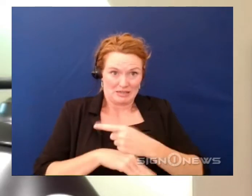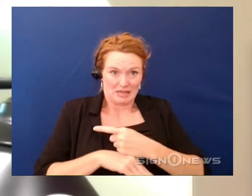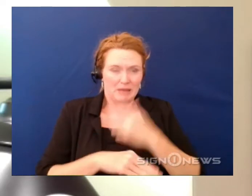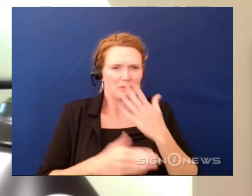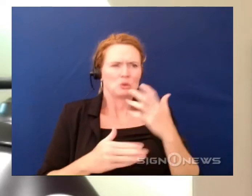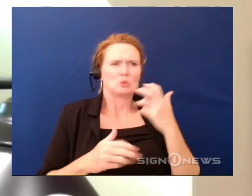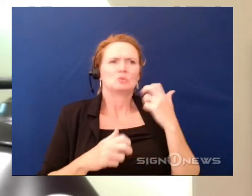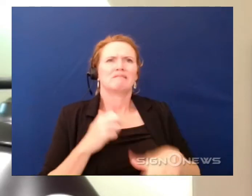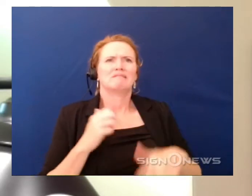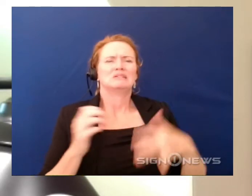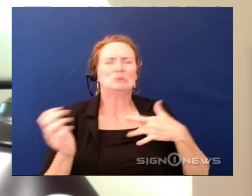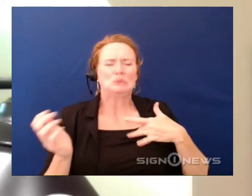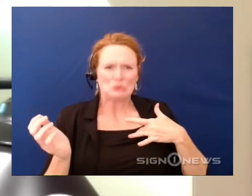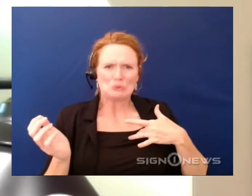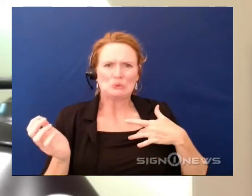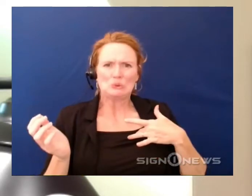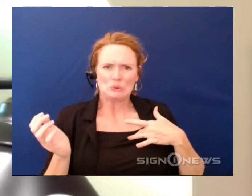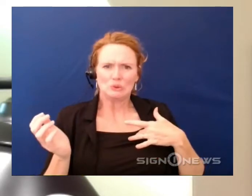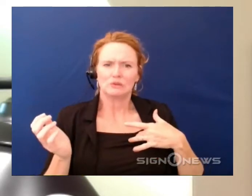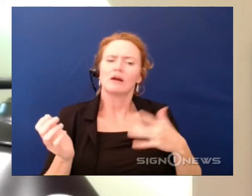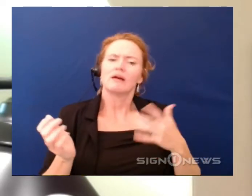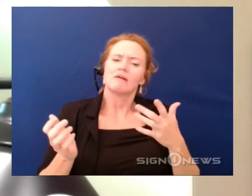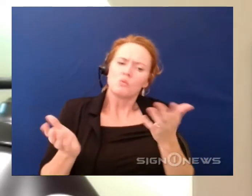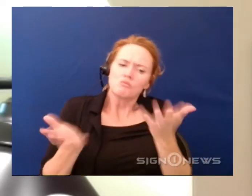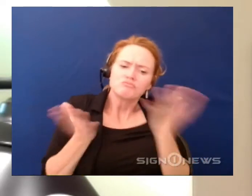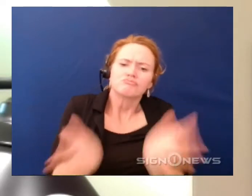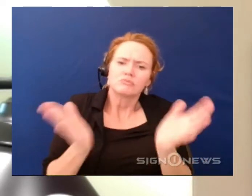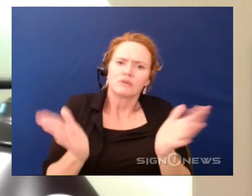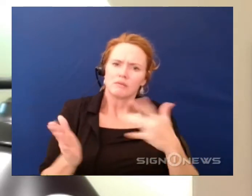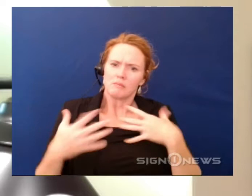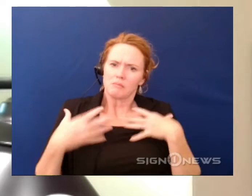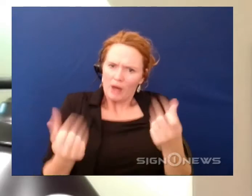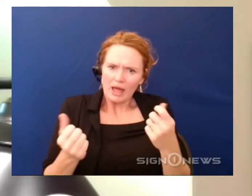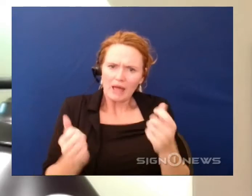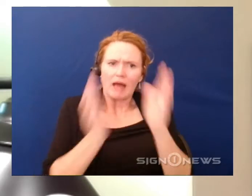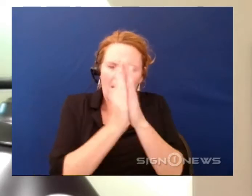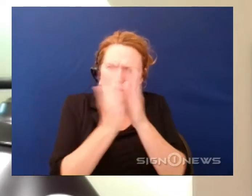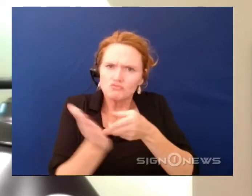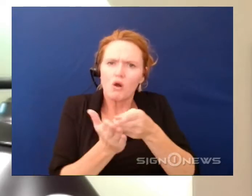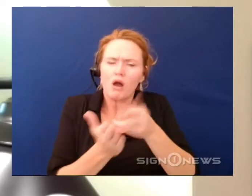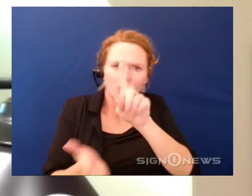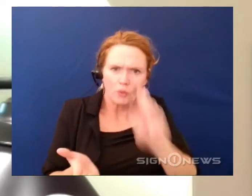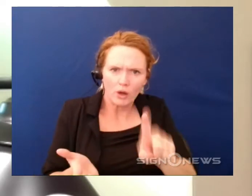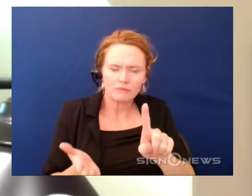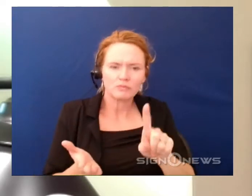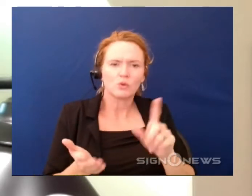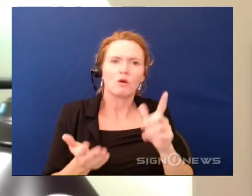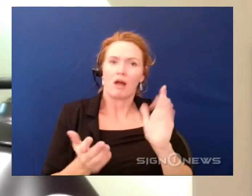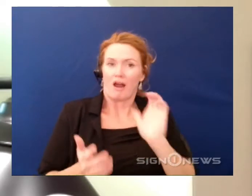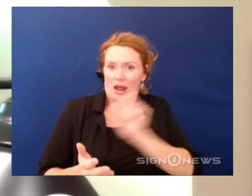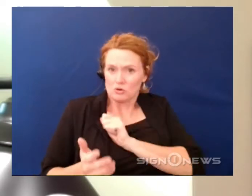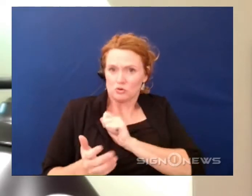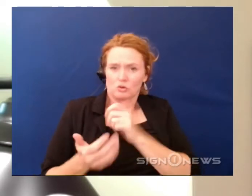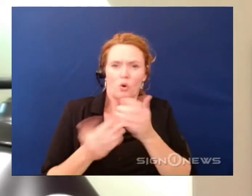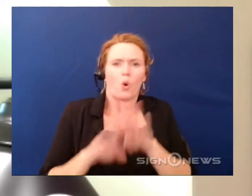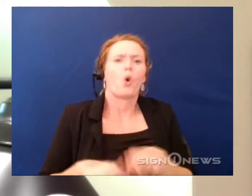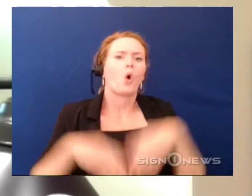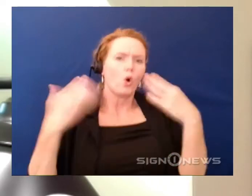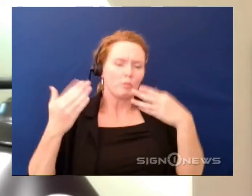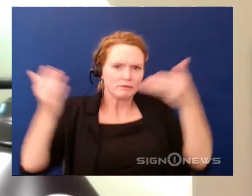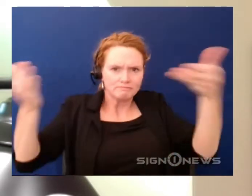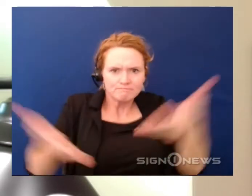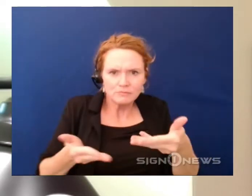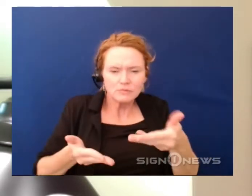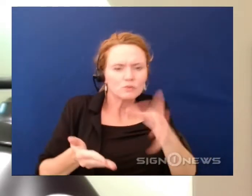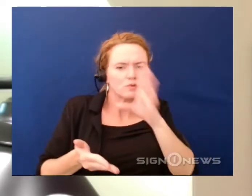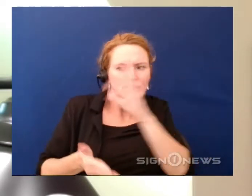challenging. We want people to feel brave in asking honest questions, and we will try to keep a welcoming tone for folks to speak their